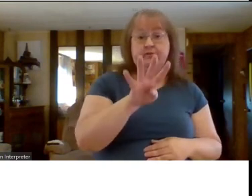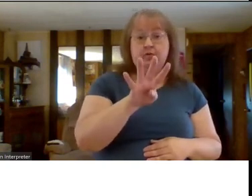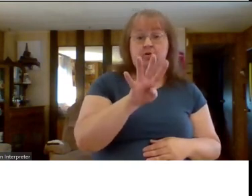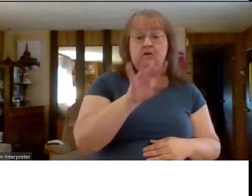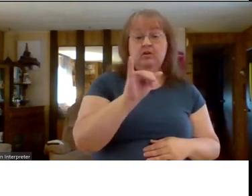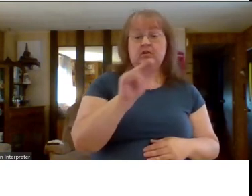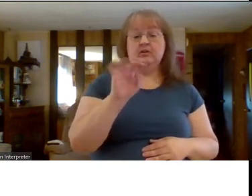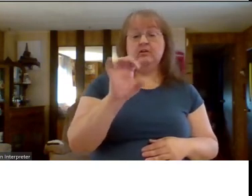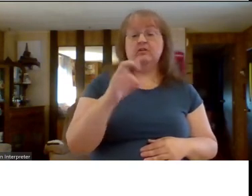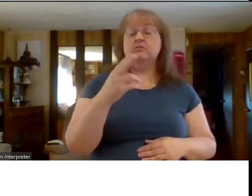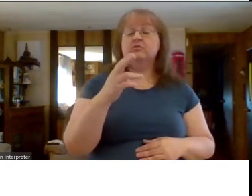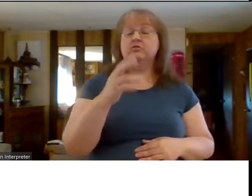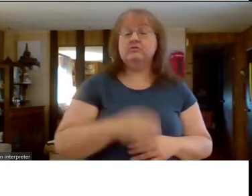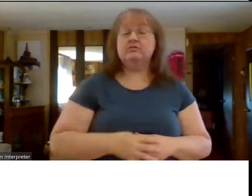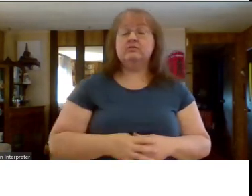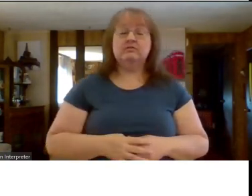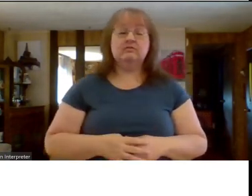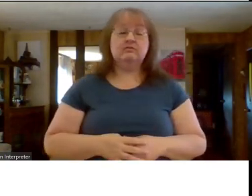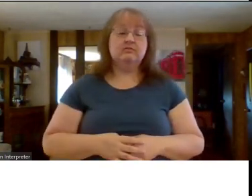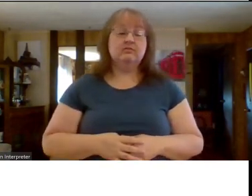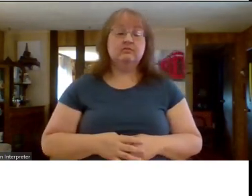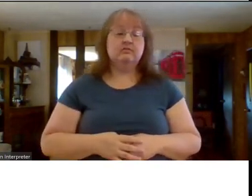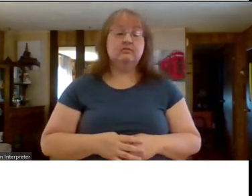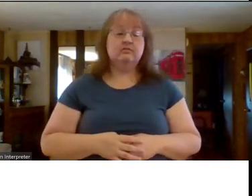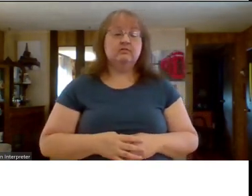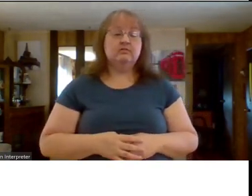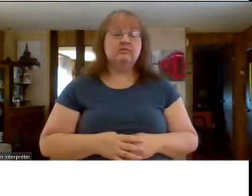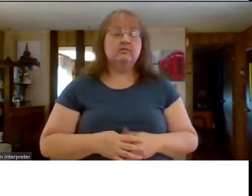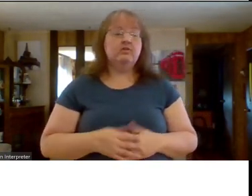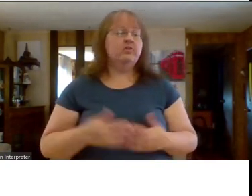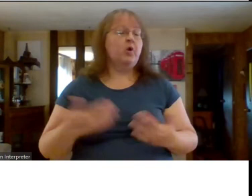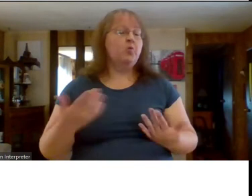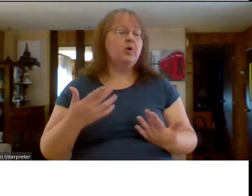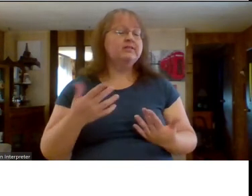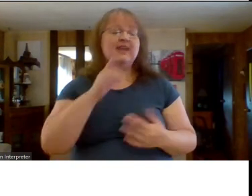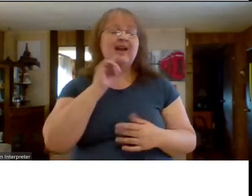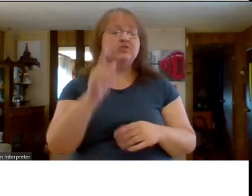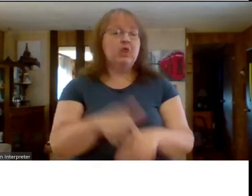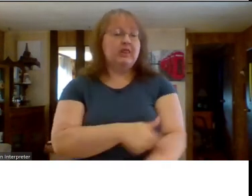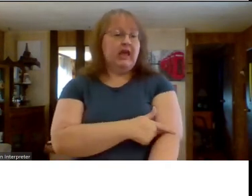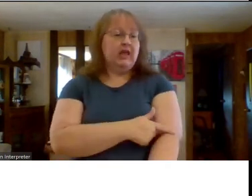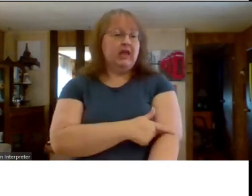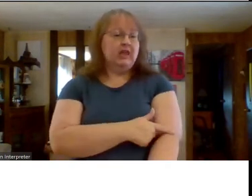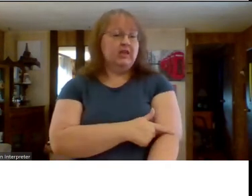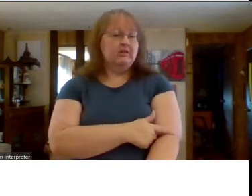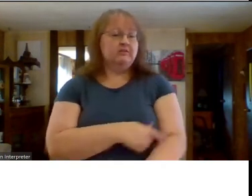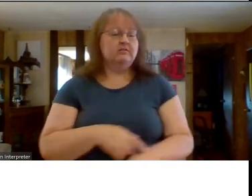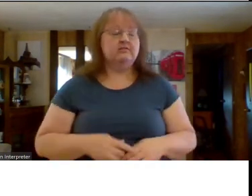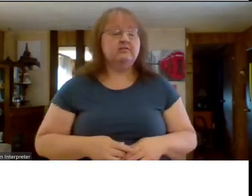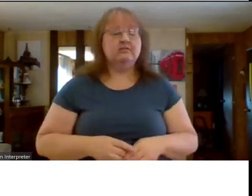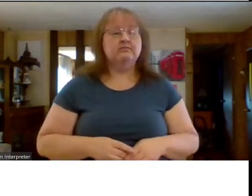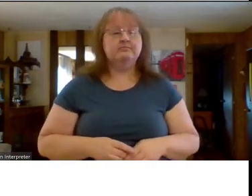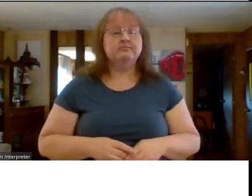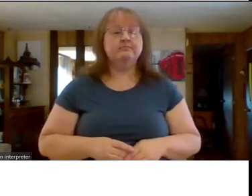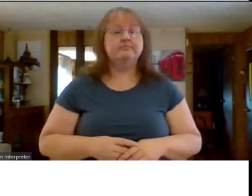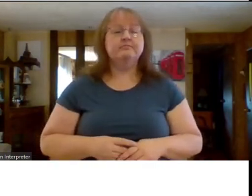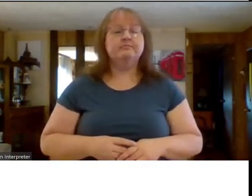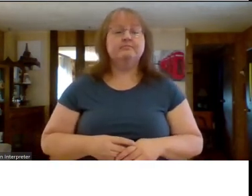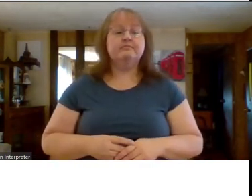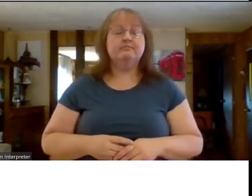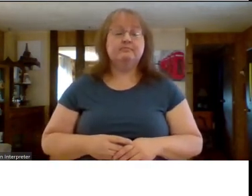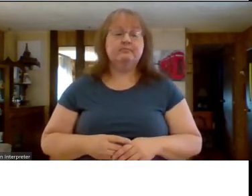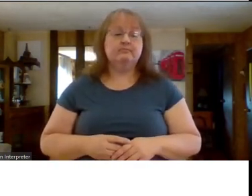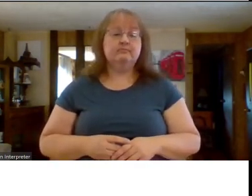TV is 54 inches, so the actual height equals 54, then what is the actual